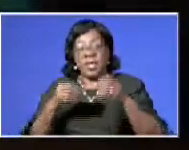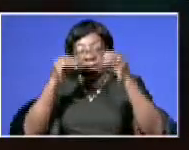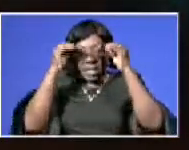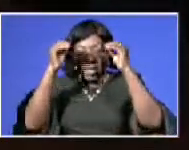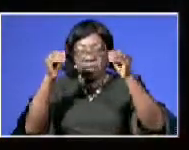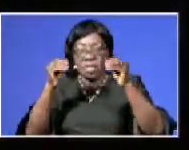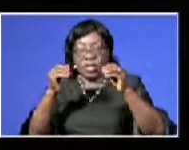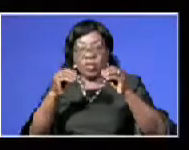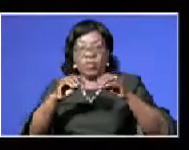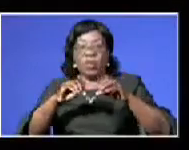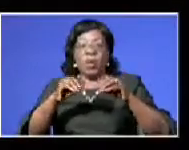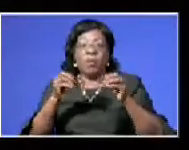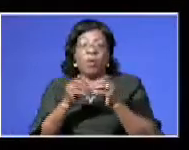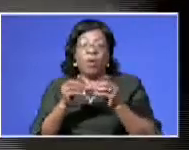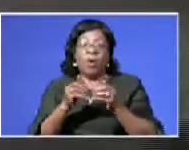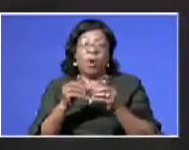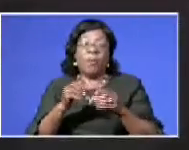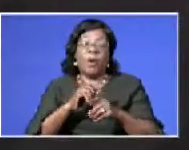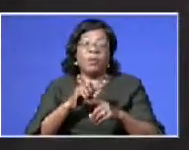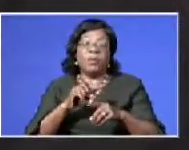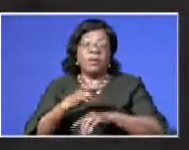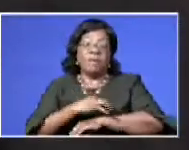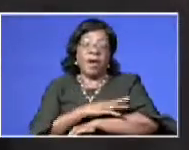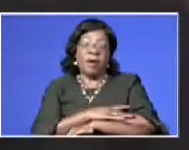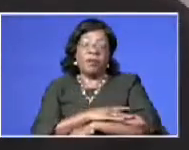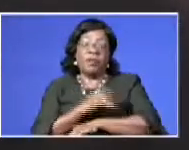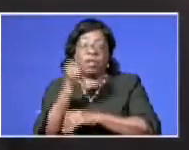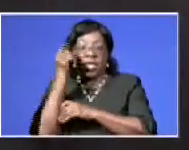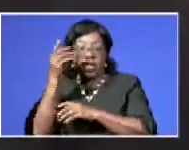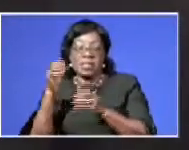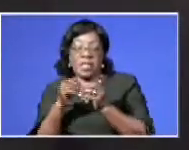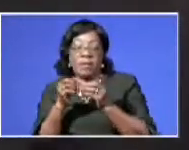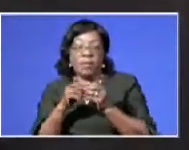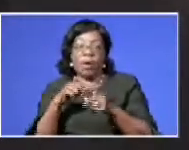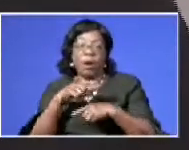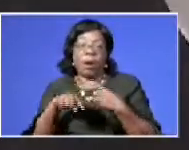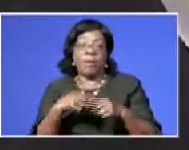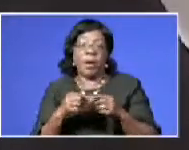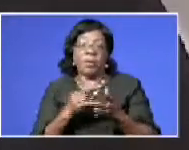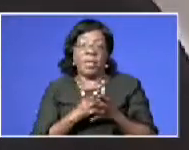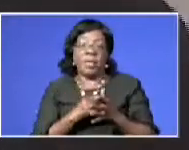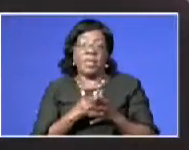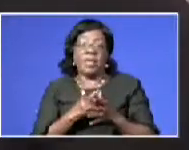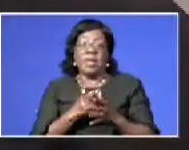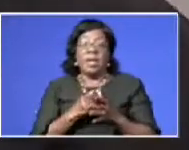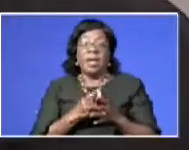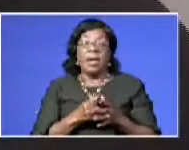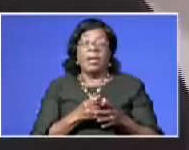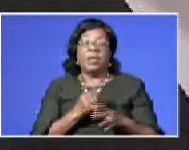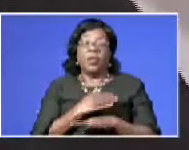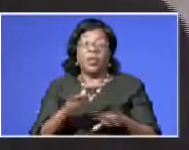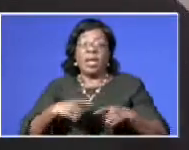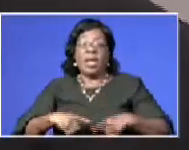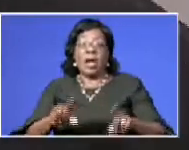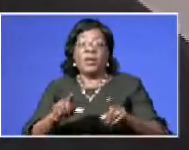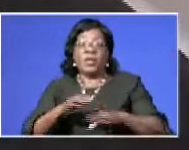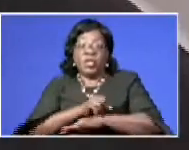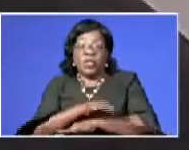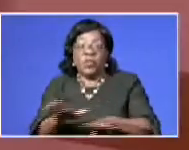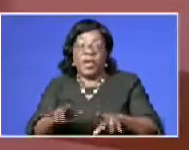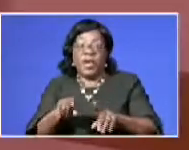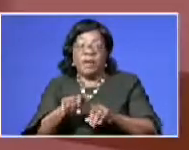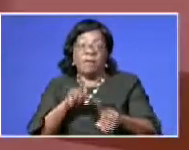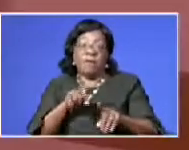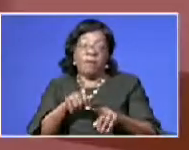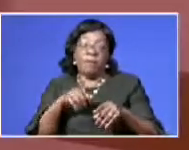more about the virus, so I was able to understand more about it and how to prevent the spread from me to my customer or from customer to